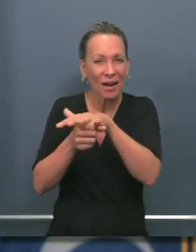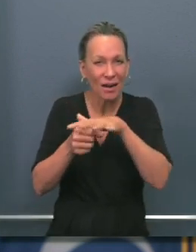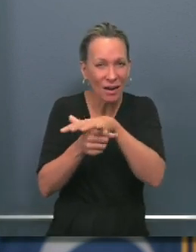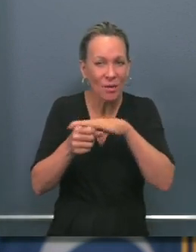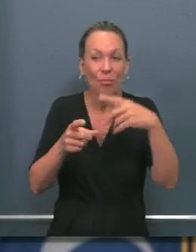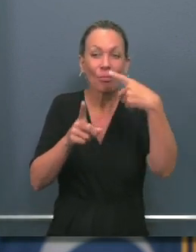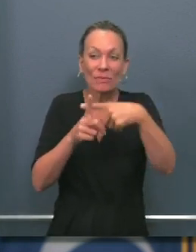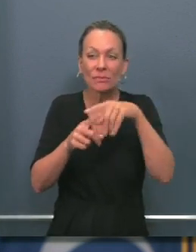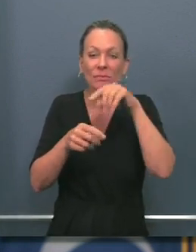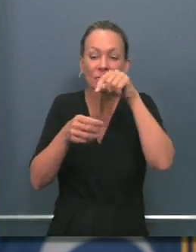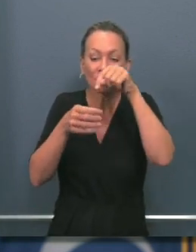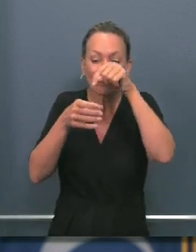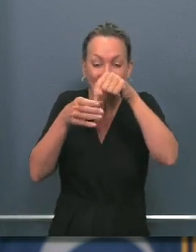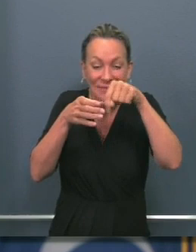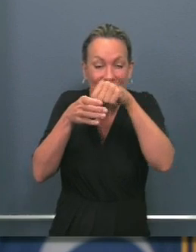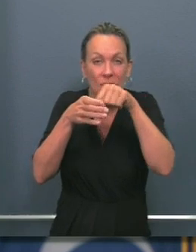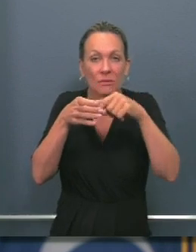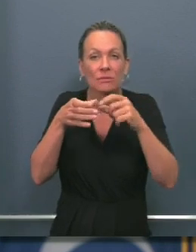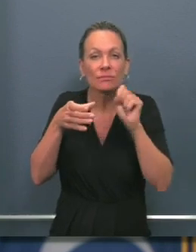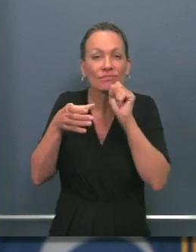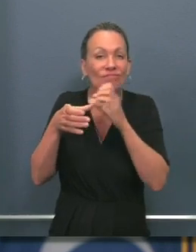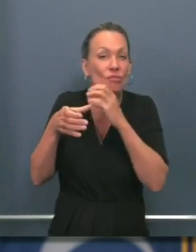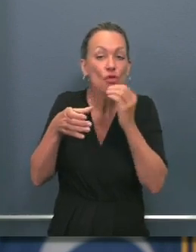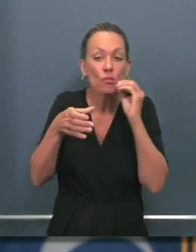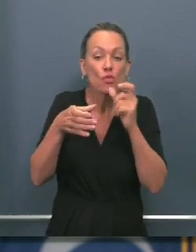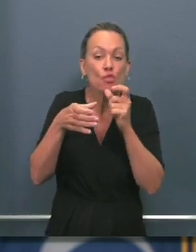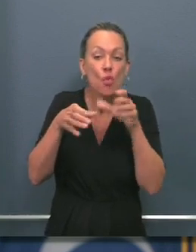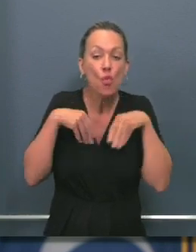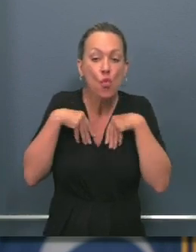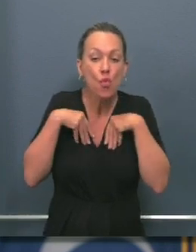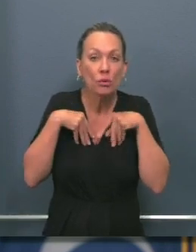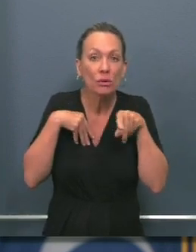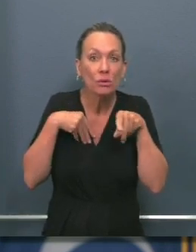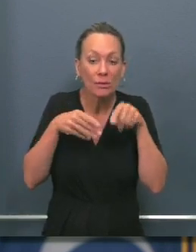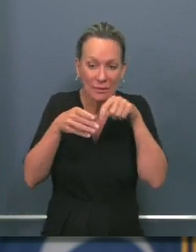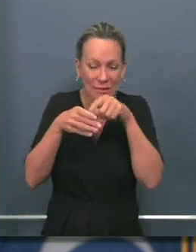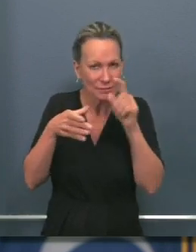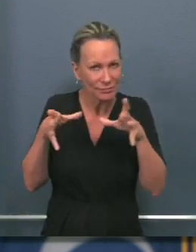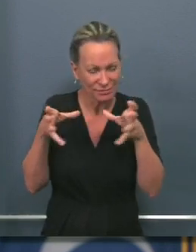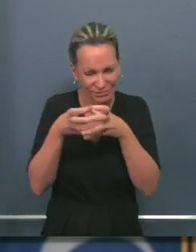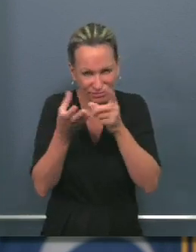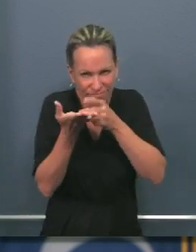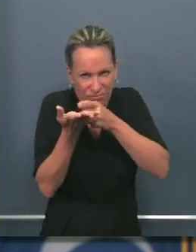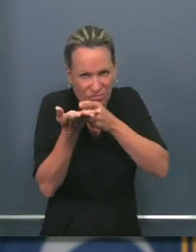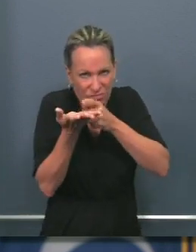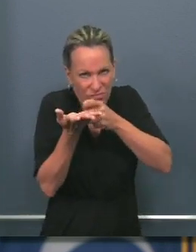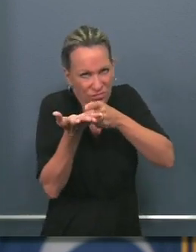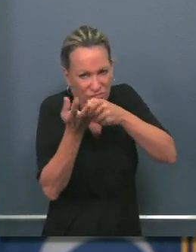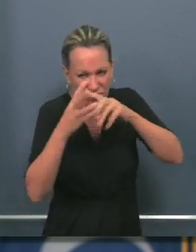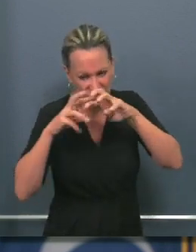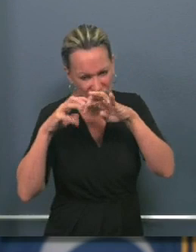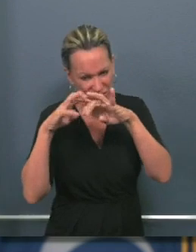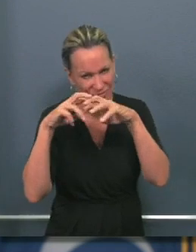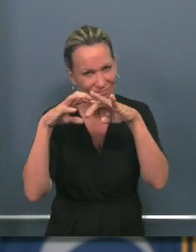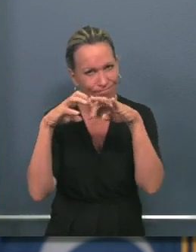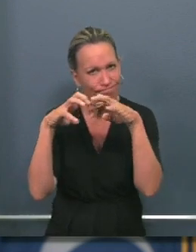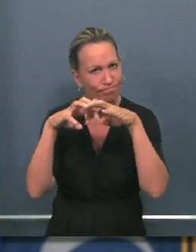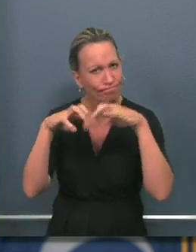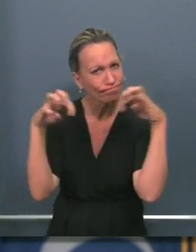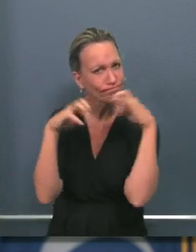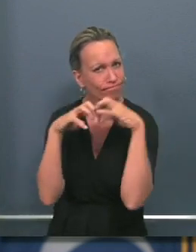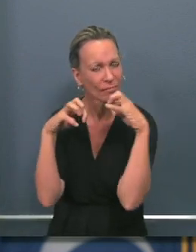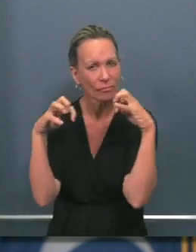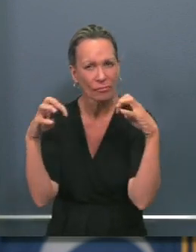Top agenda item, not just here in this state, but across this country. Alexi Kosep, SF